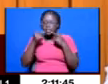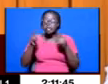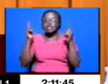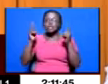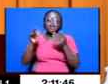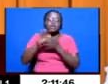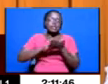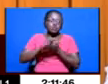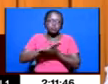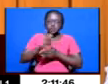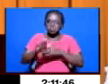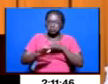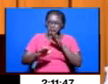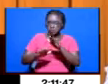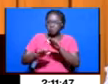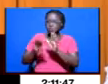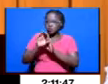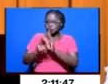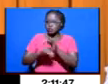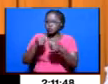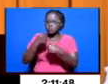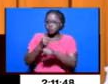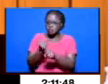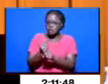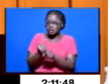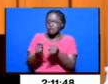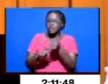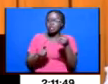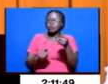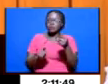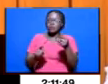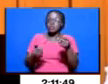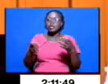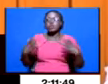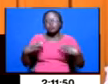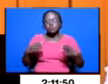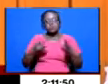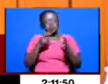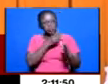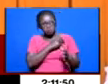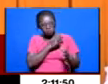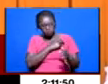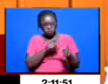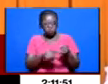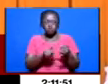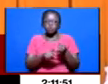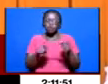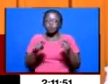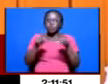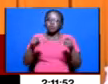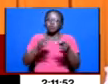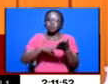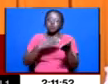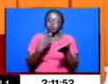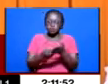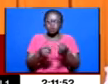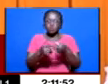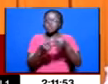steps in constitution making are 1, popular consultations, 2, framing of the proposals,